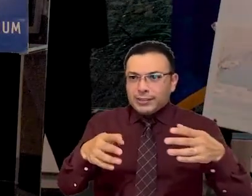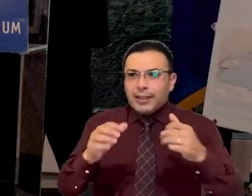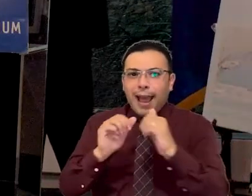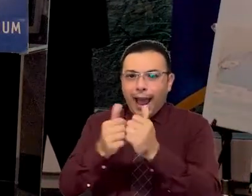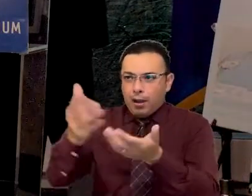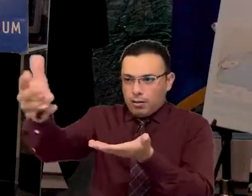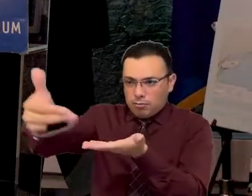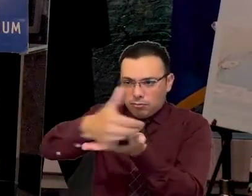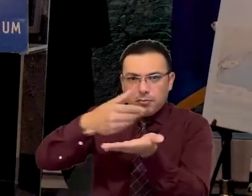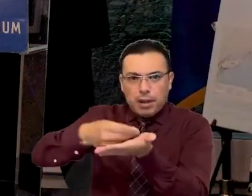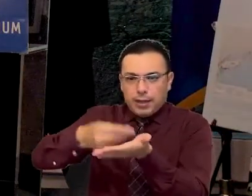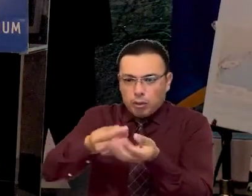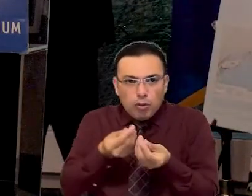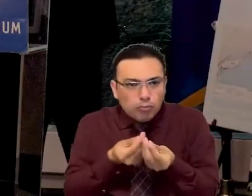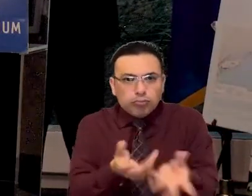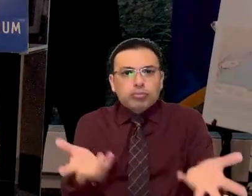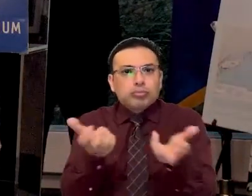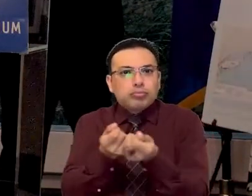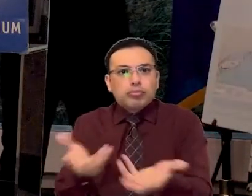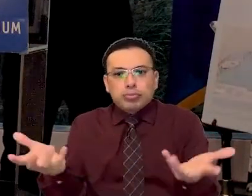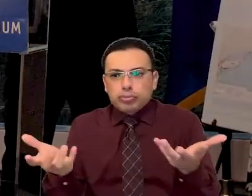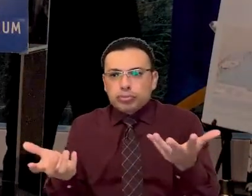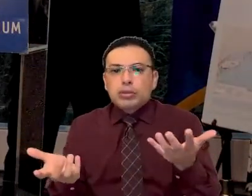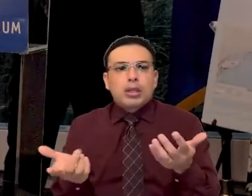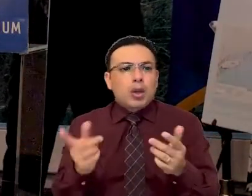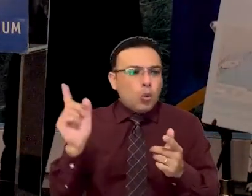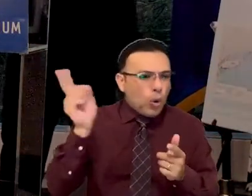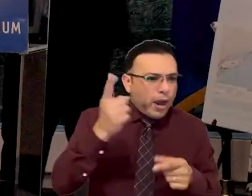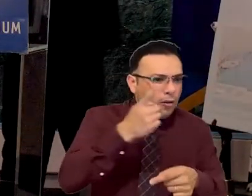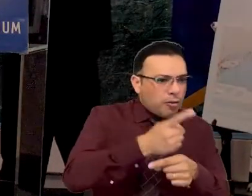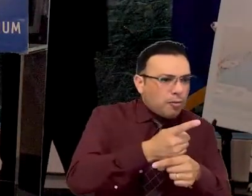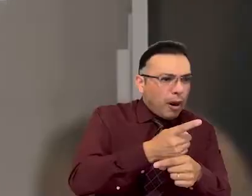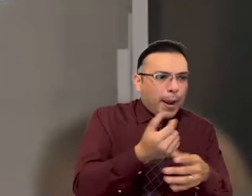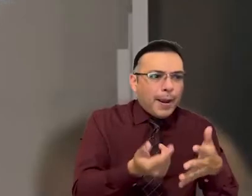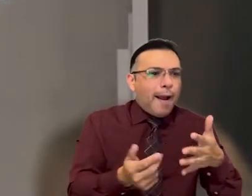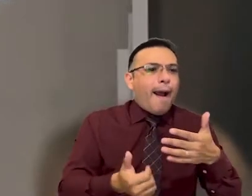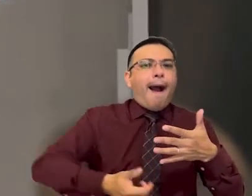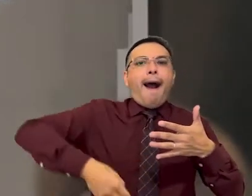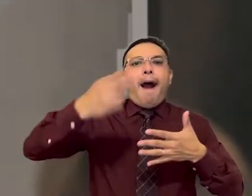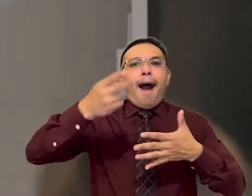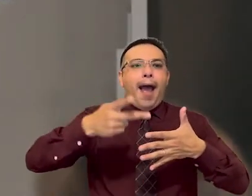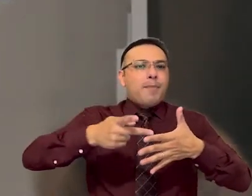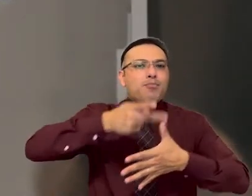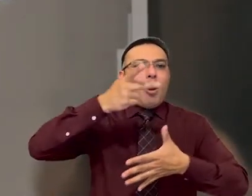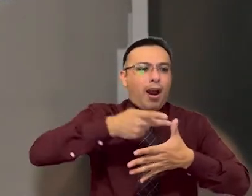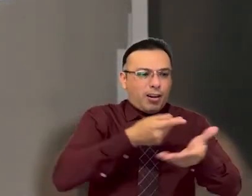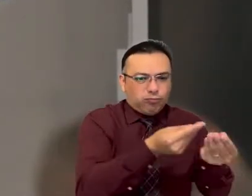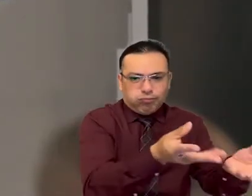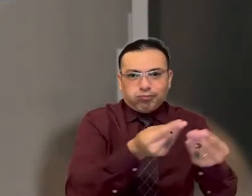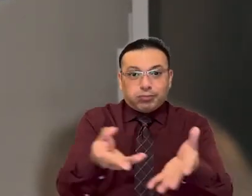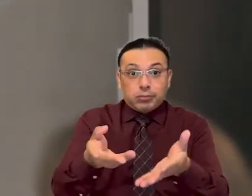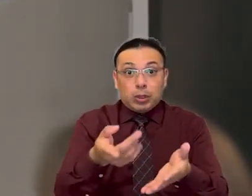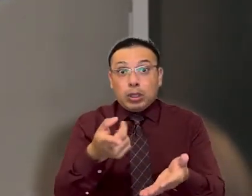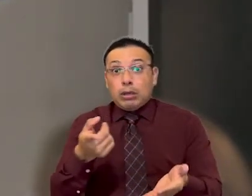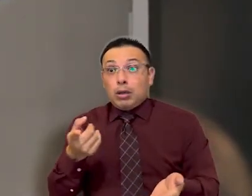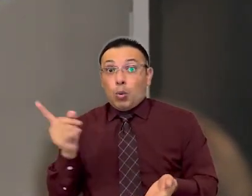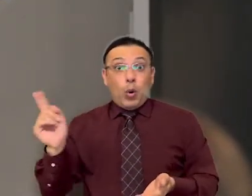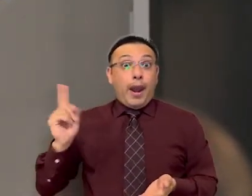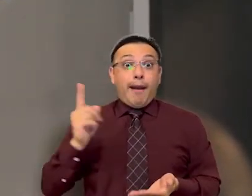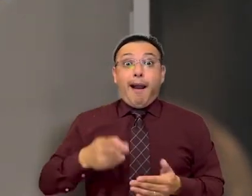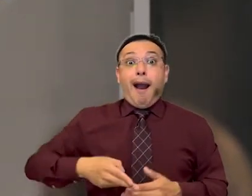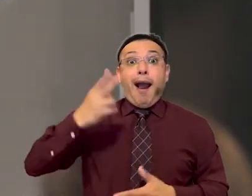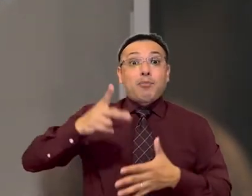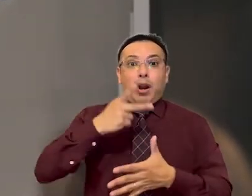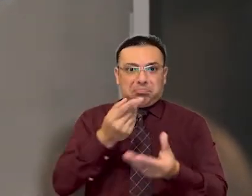structure in key priority areas. And we welcome your input on that. I would just also mention that our contracts with New